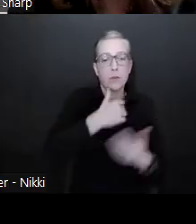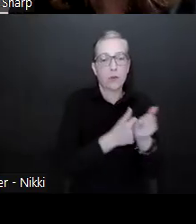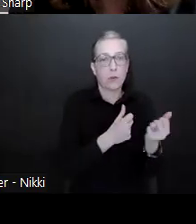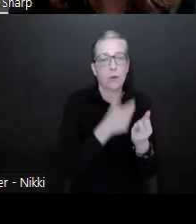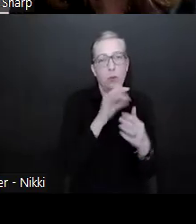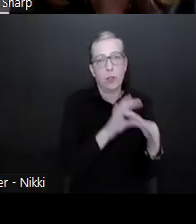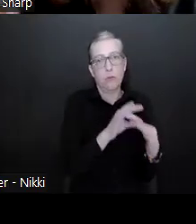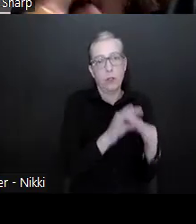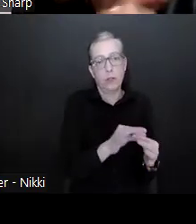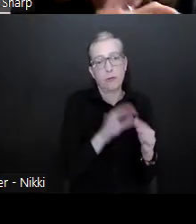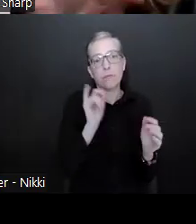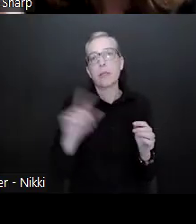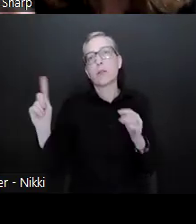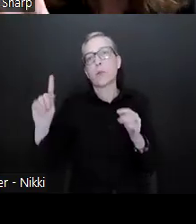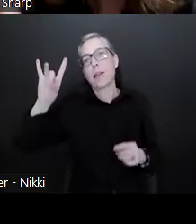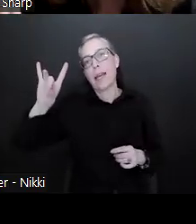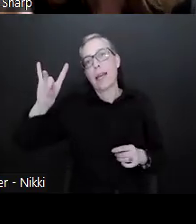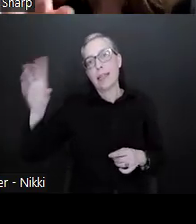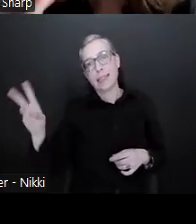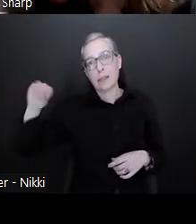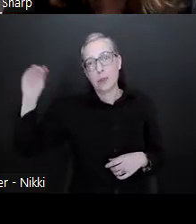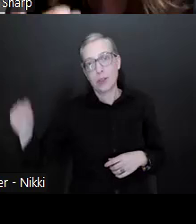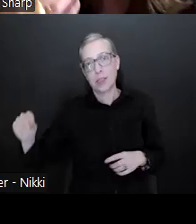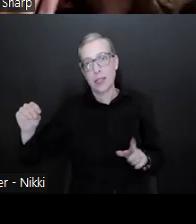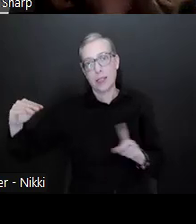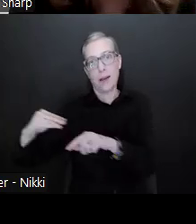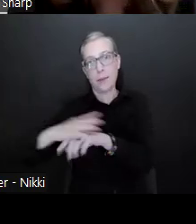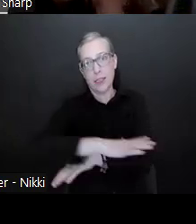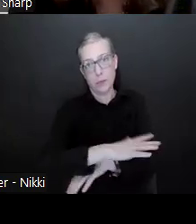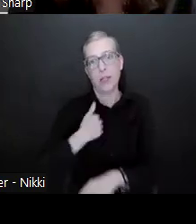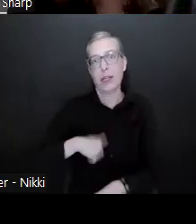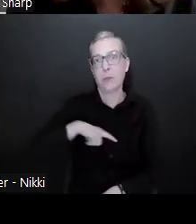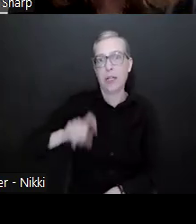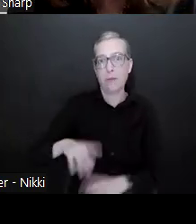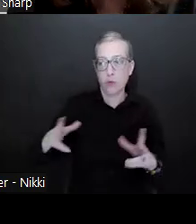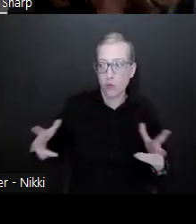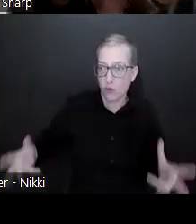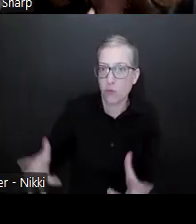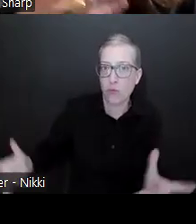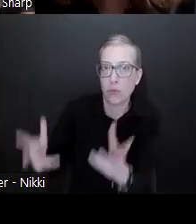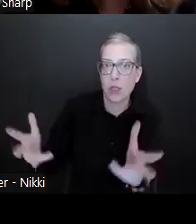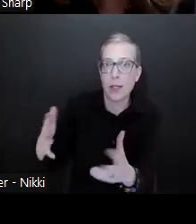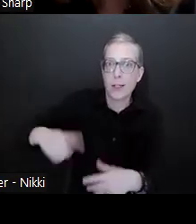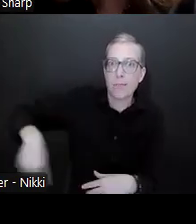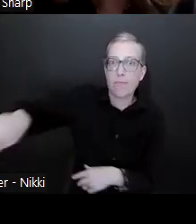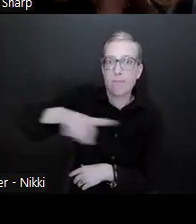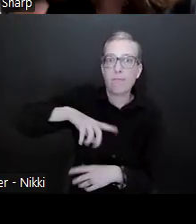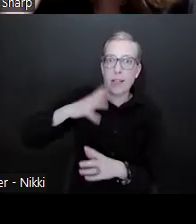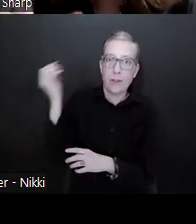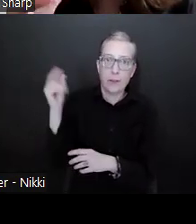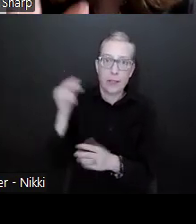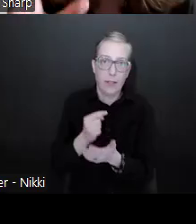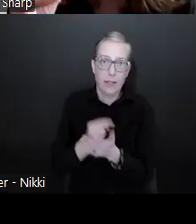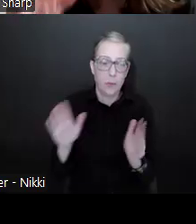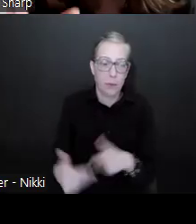variance in outcomes. We're going to get it going by activating relational components outside of the therapy room. So